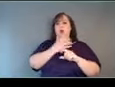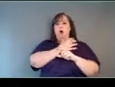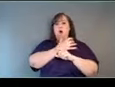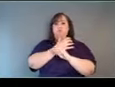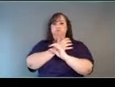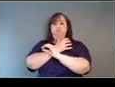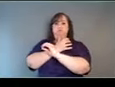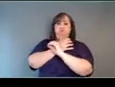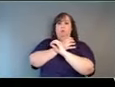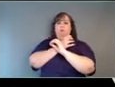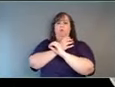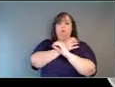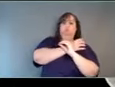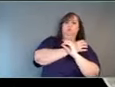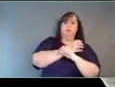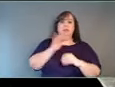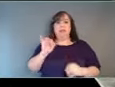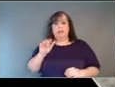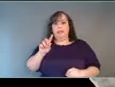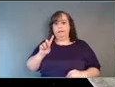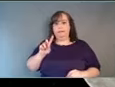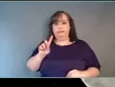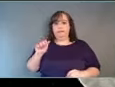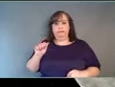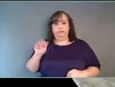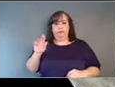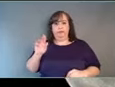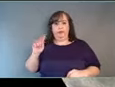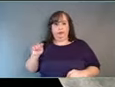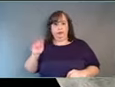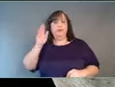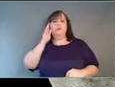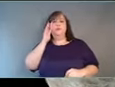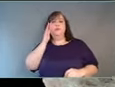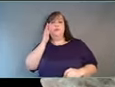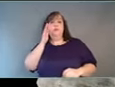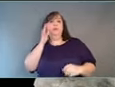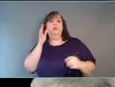space, like the DART mission will do in a couple years here.